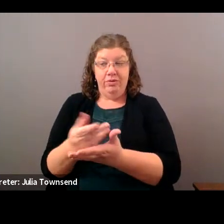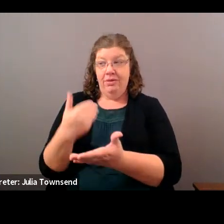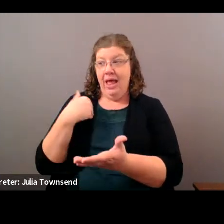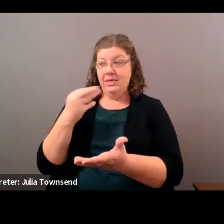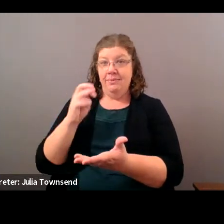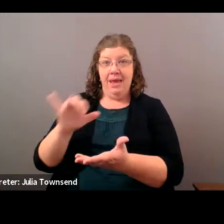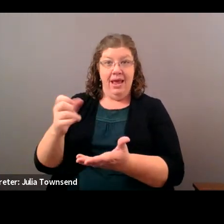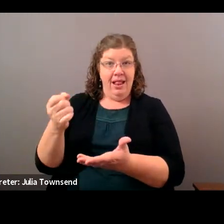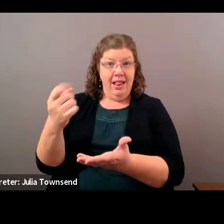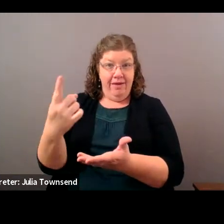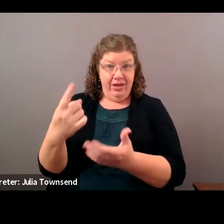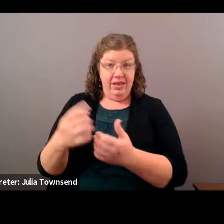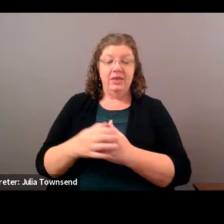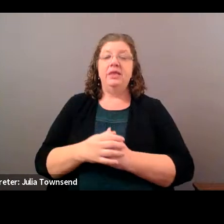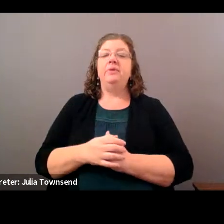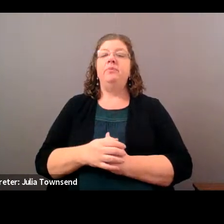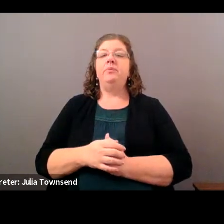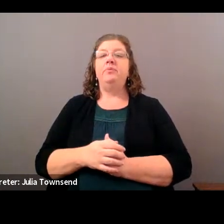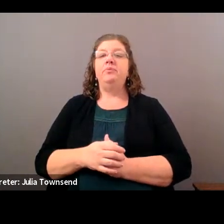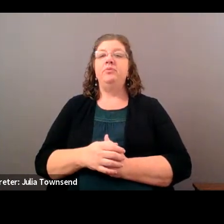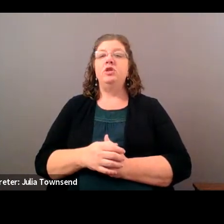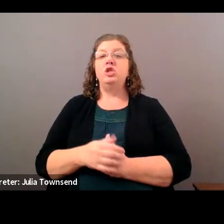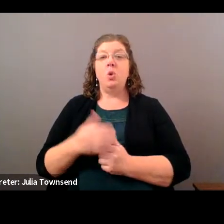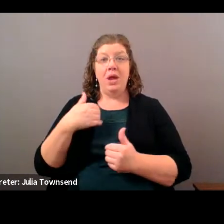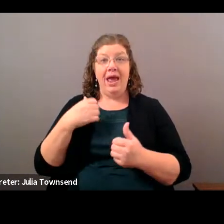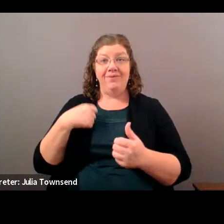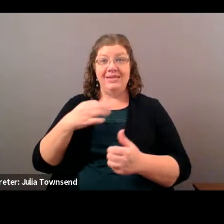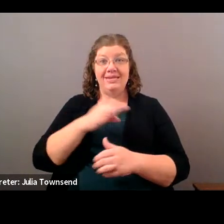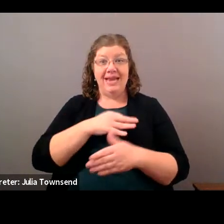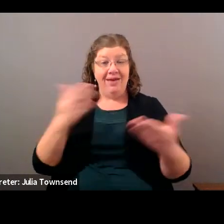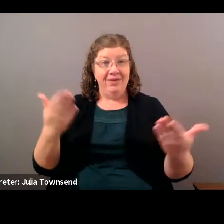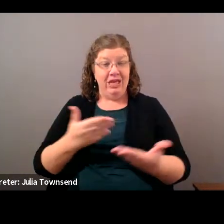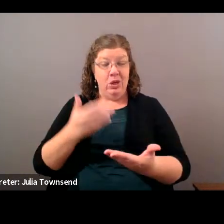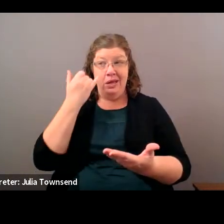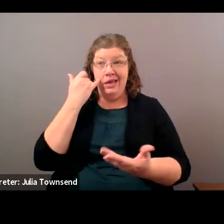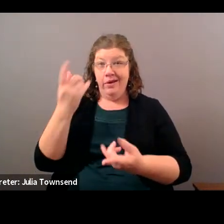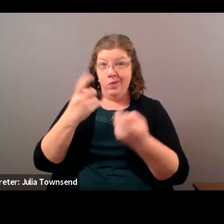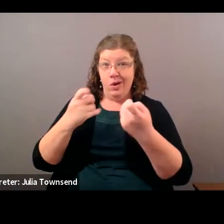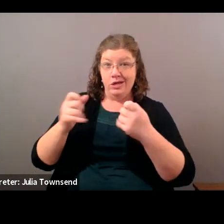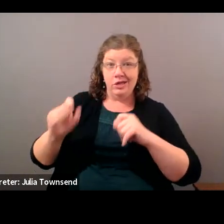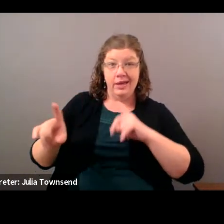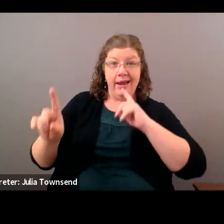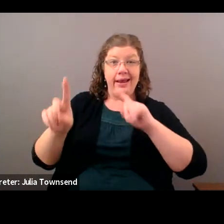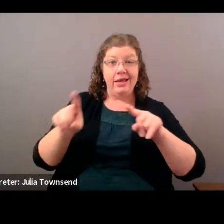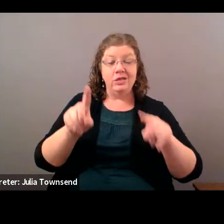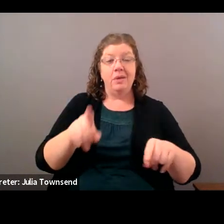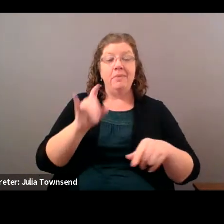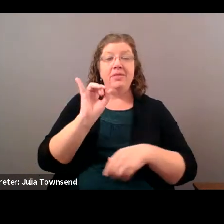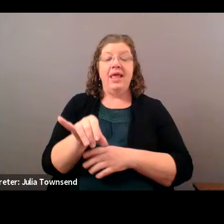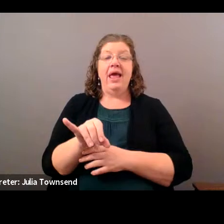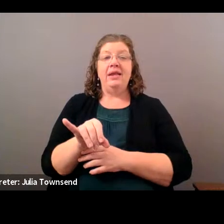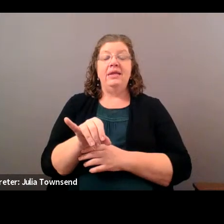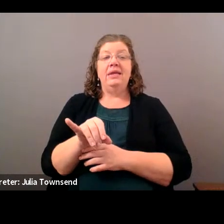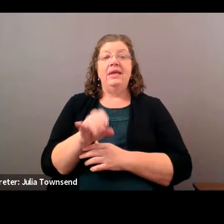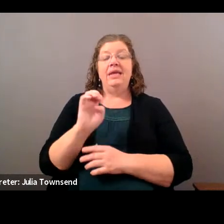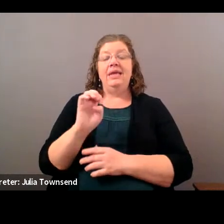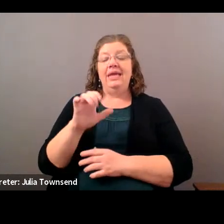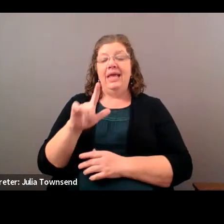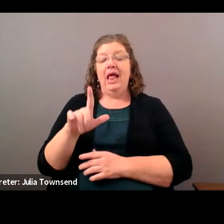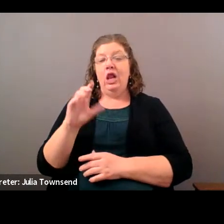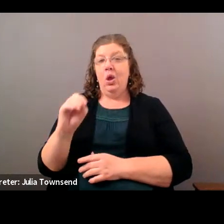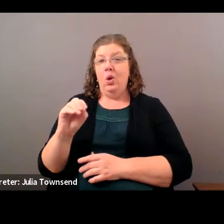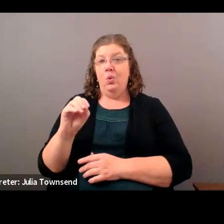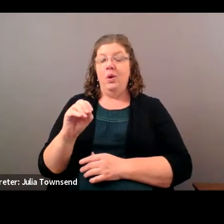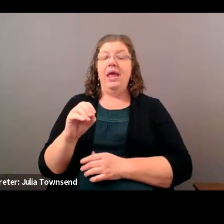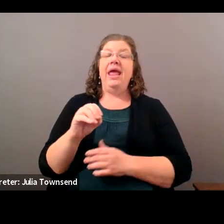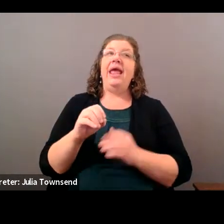11th. So we have staff here to answer any questions you have about the the ELO or the Expanded